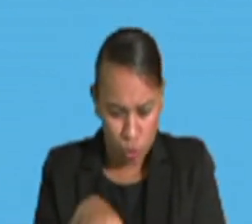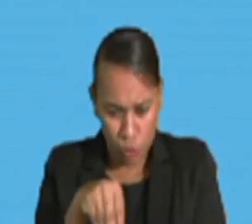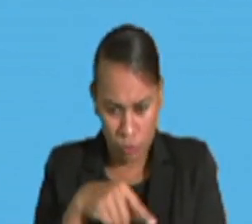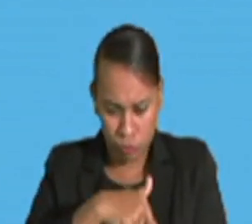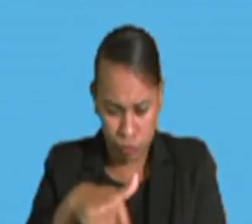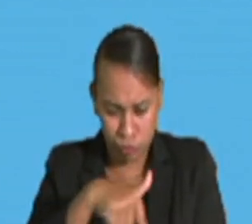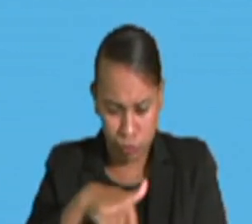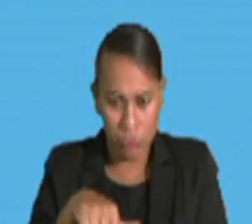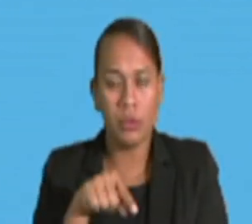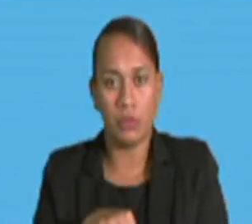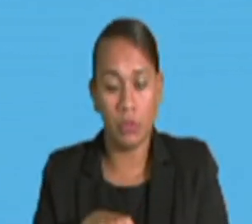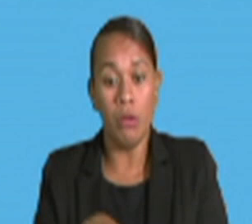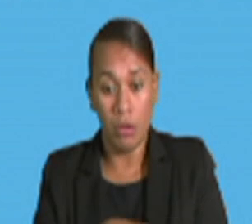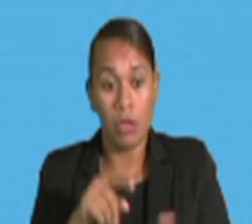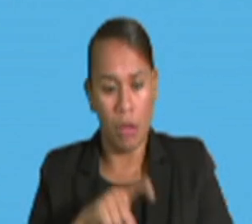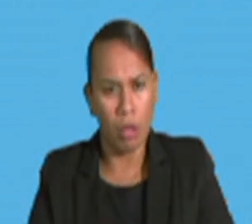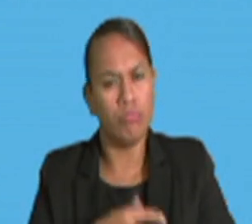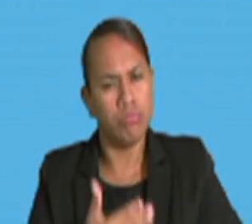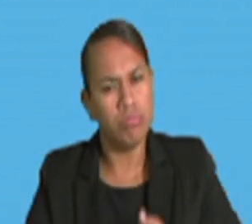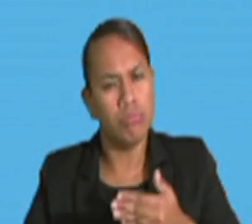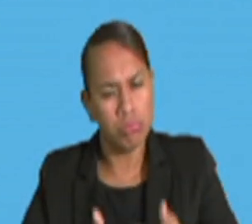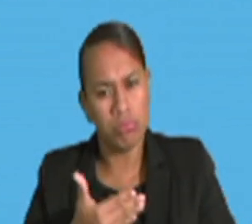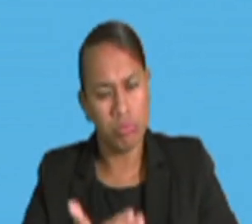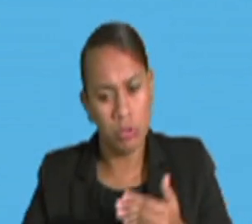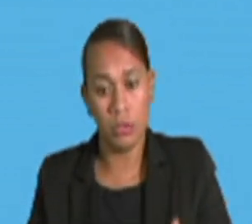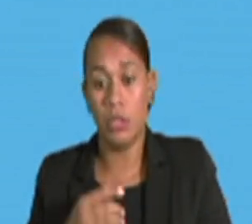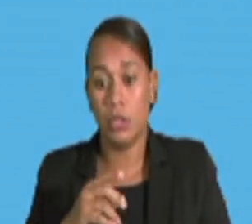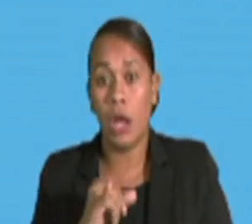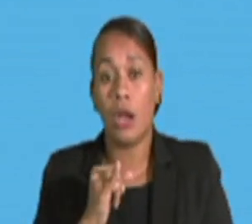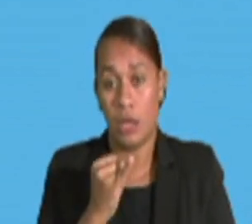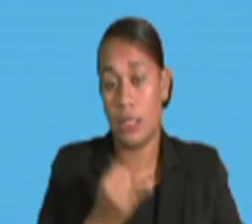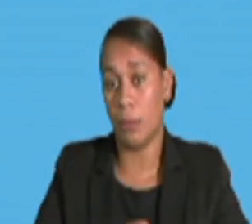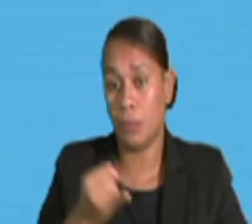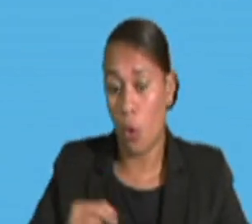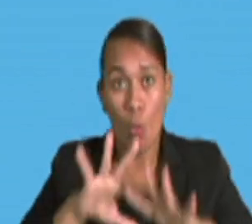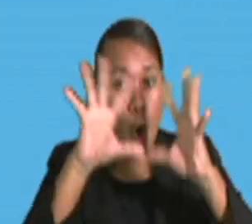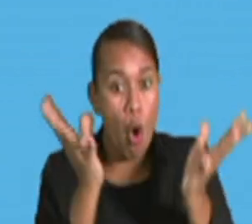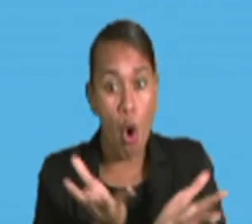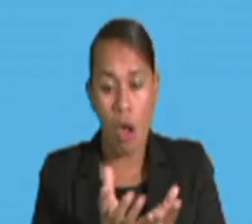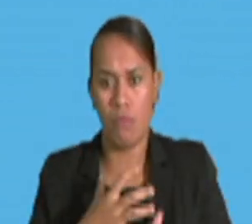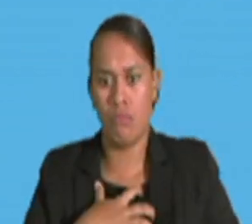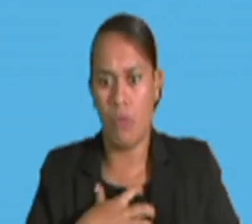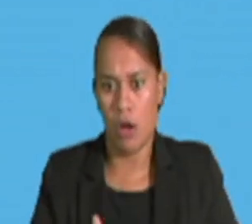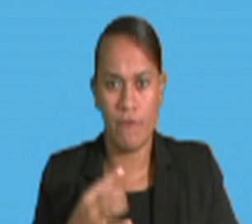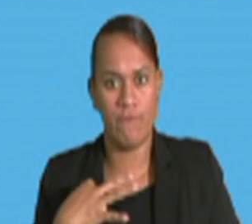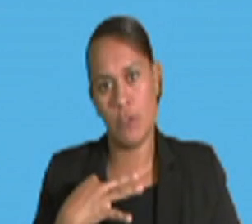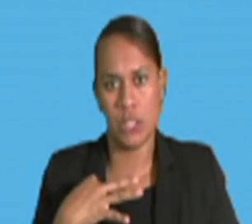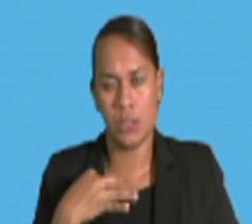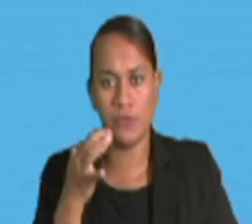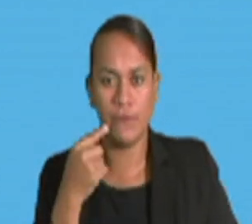But as time has marched on and immigration departments around the world have grown more sophisticated,